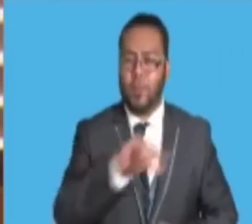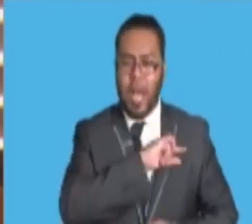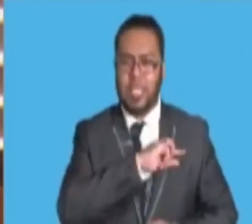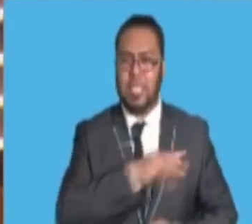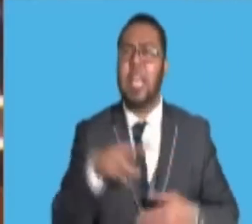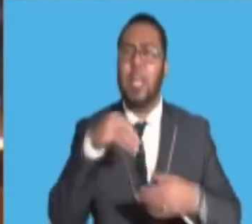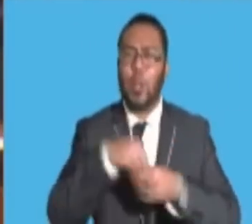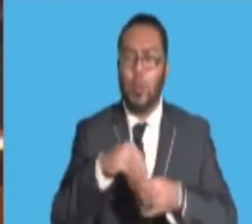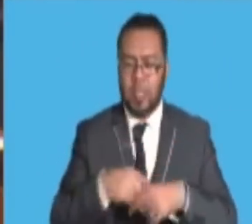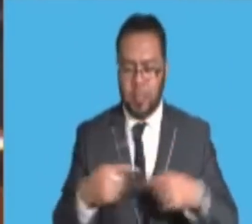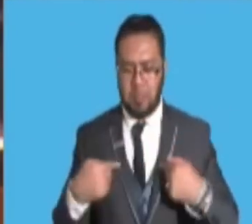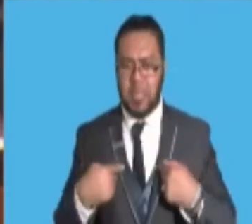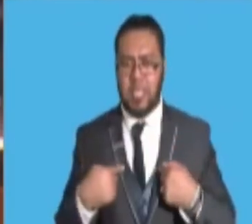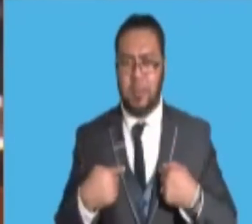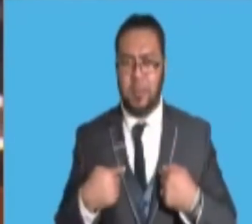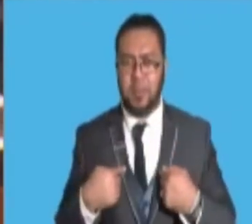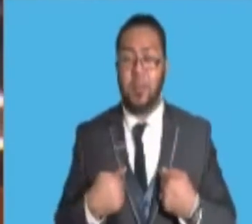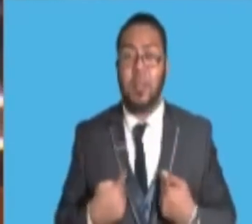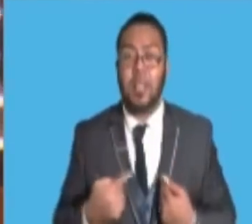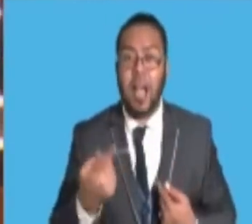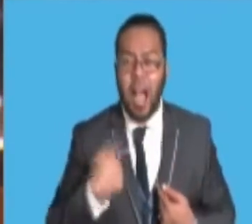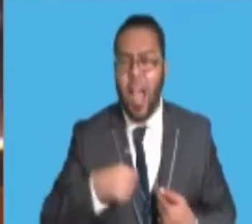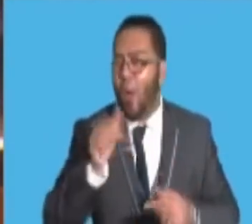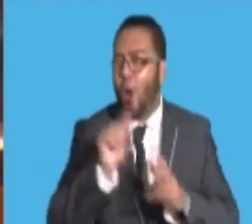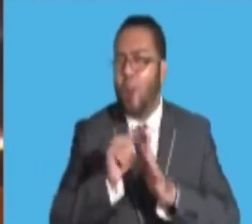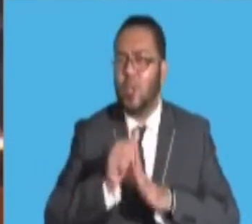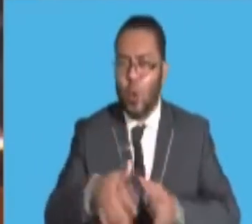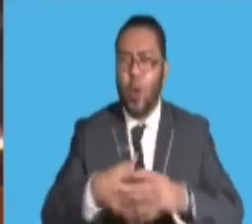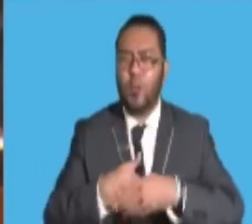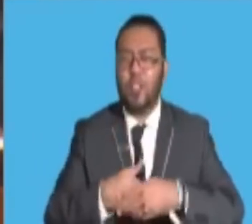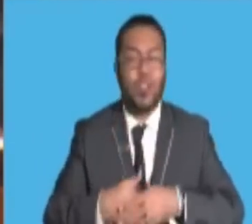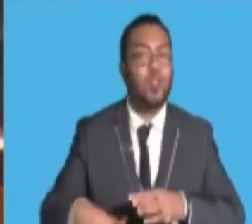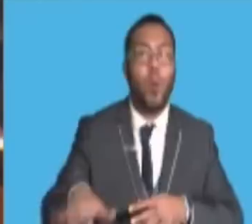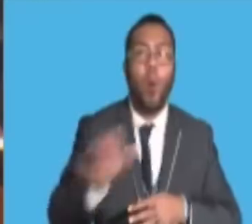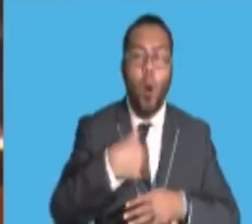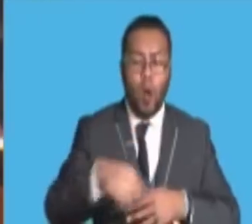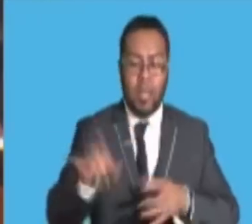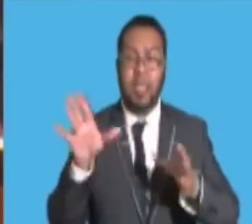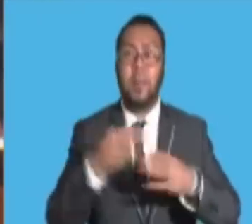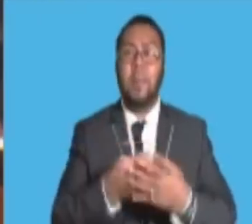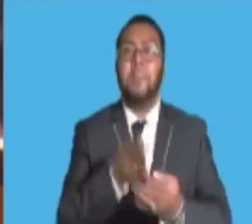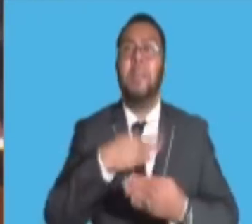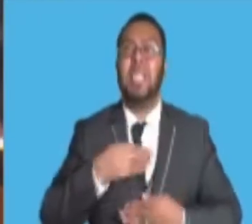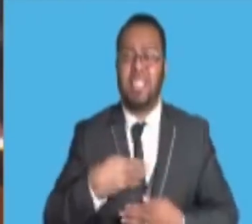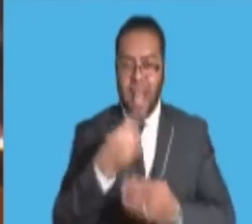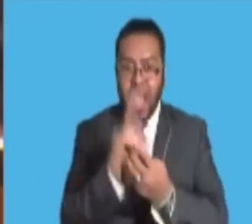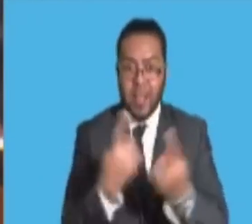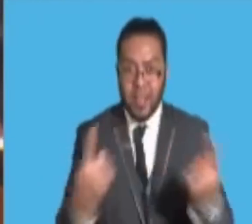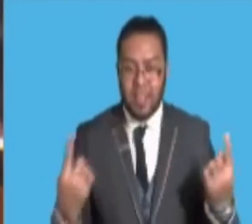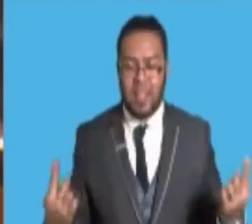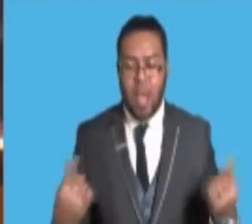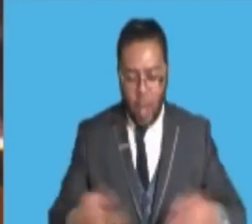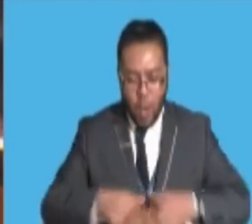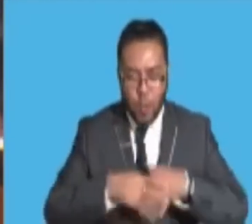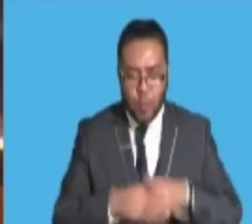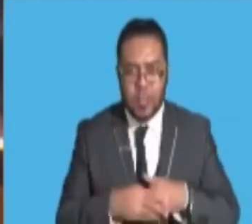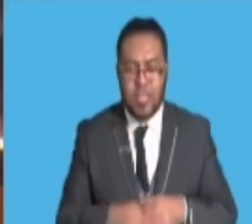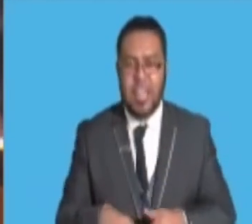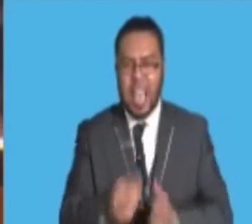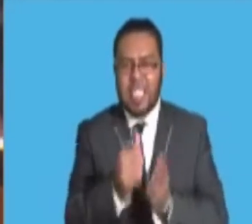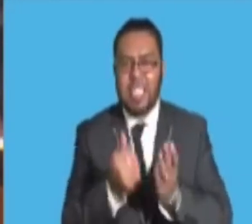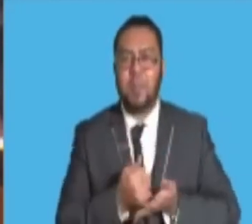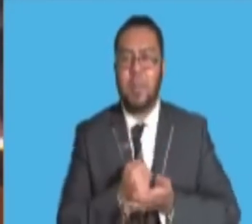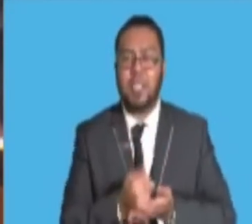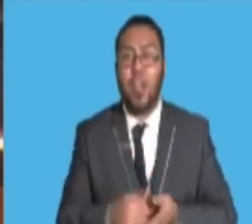me. Madam Speaker, I also congratulate all Cabinet Ministers and Assistant Ministers. I congratulate the